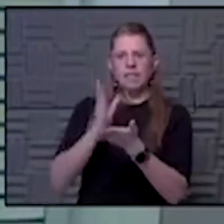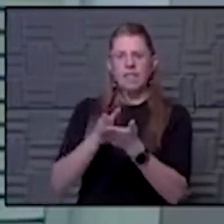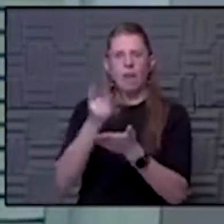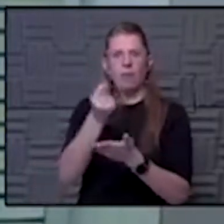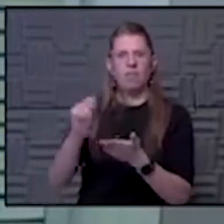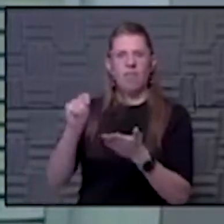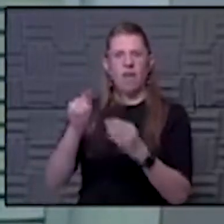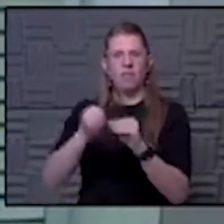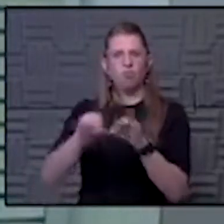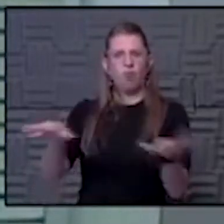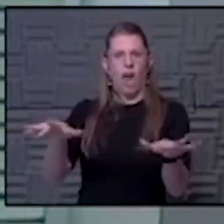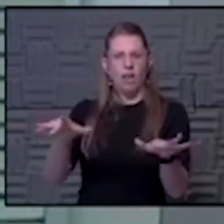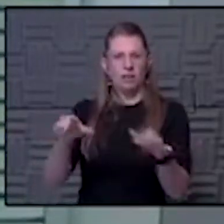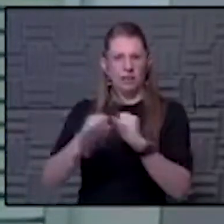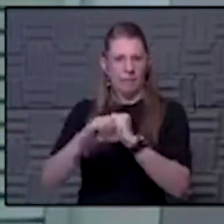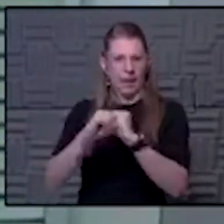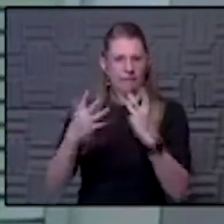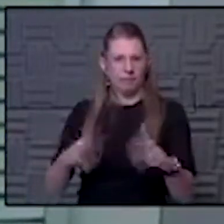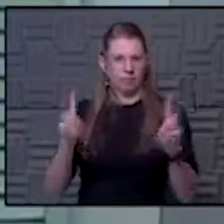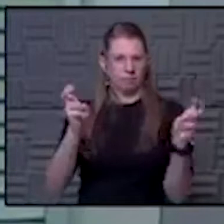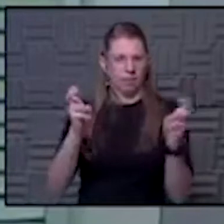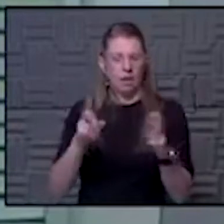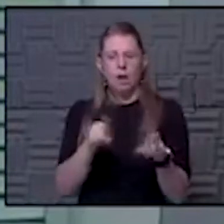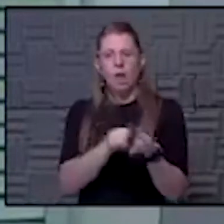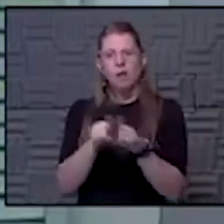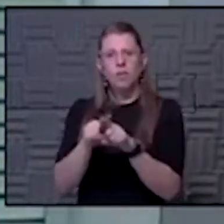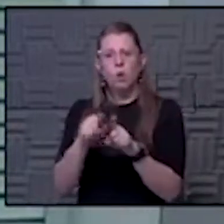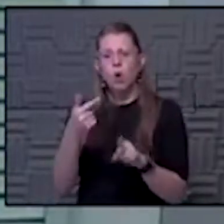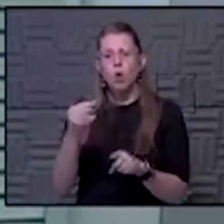campaign, and the